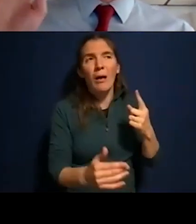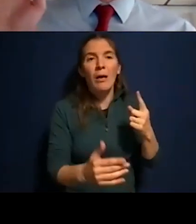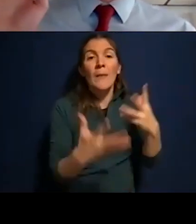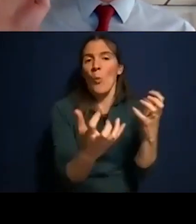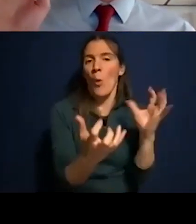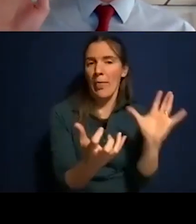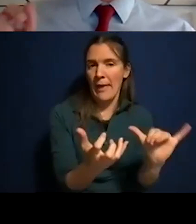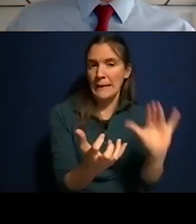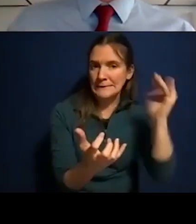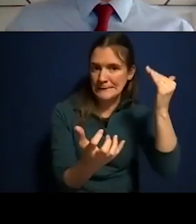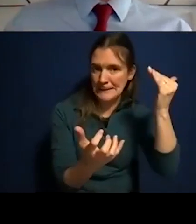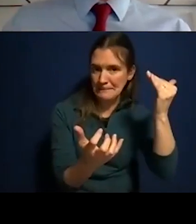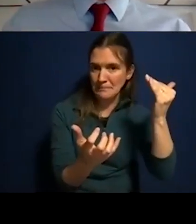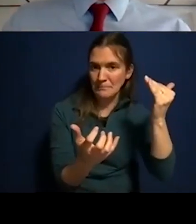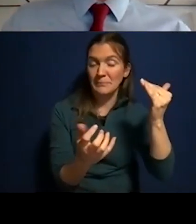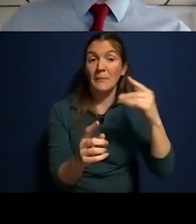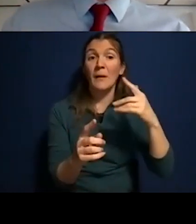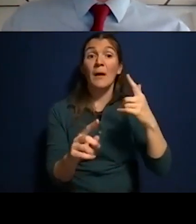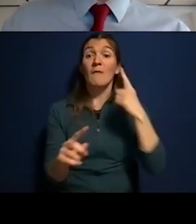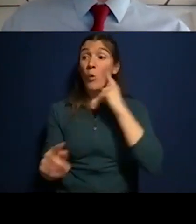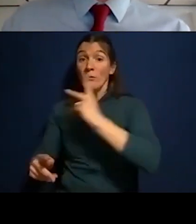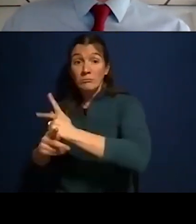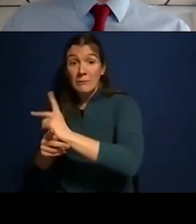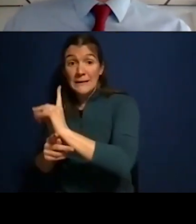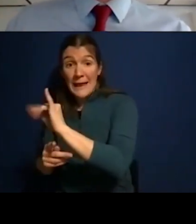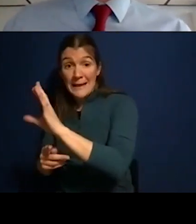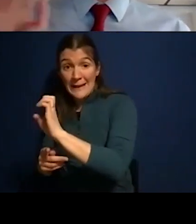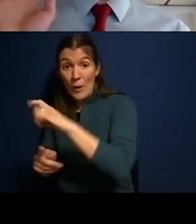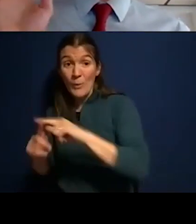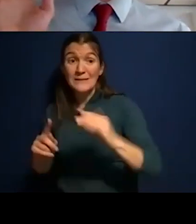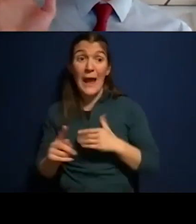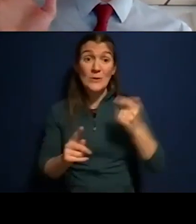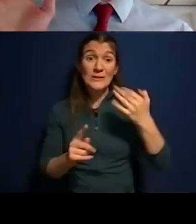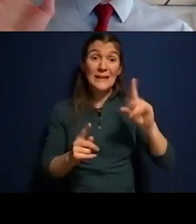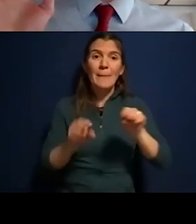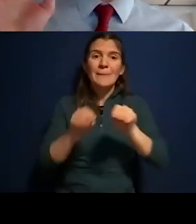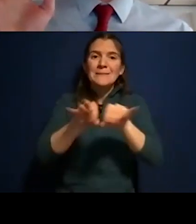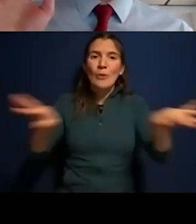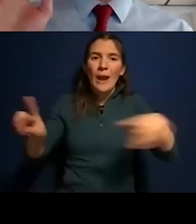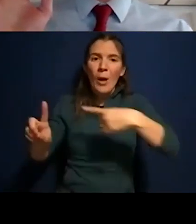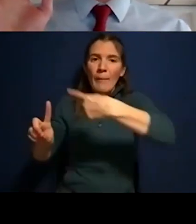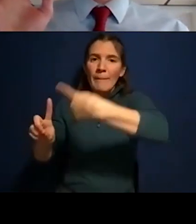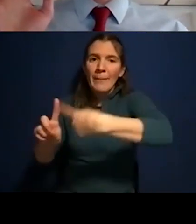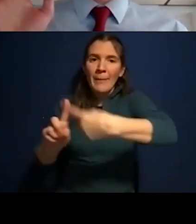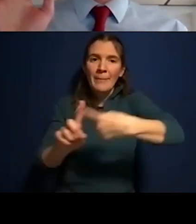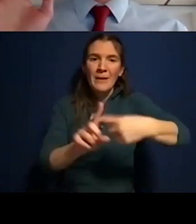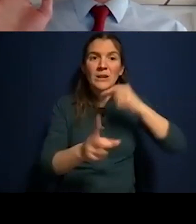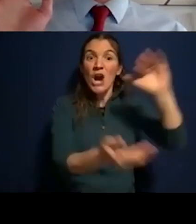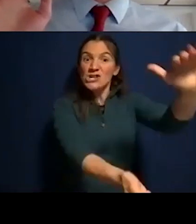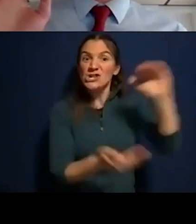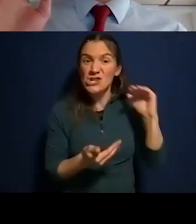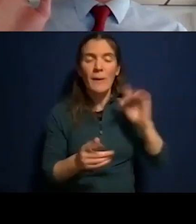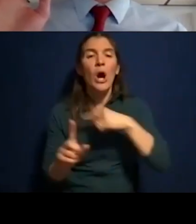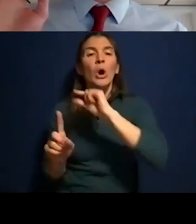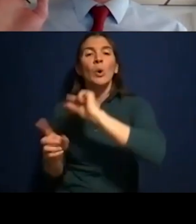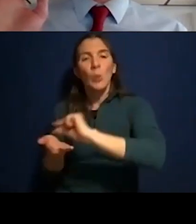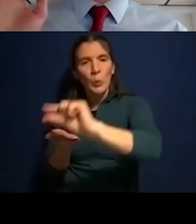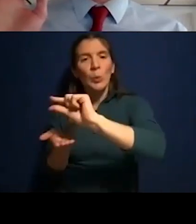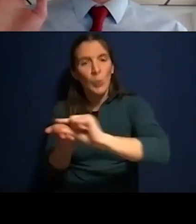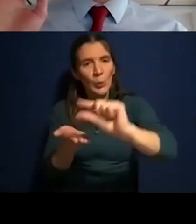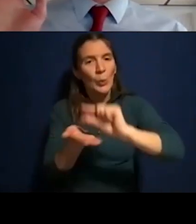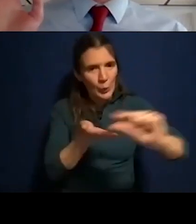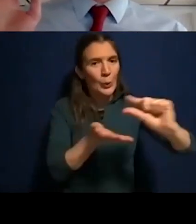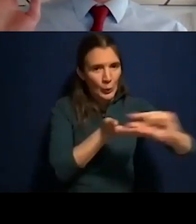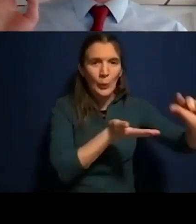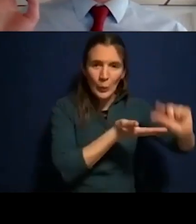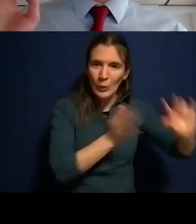that not only this dependent care monthly, but our stipends in general, you know, in order for it